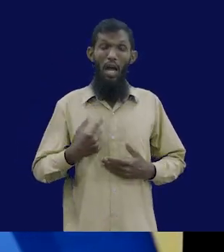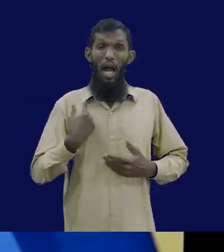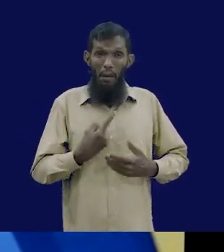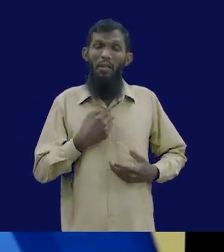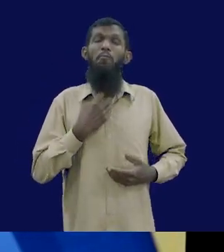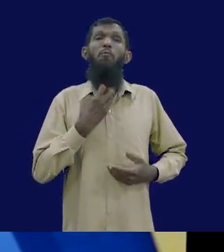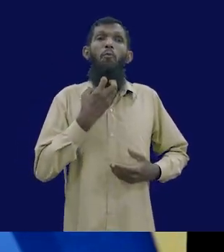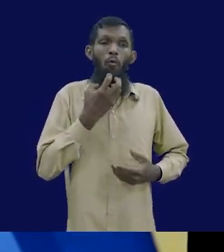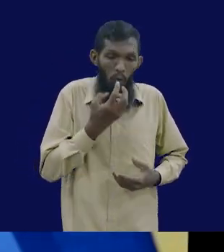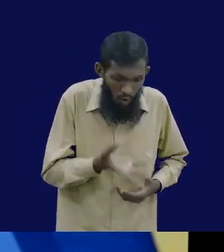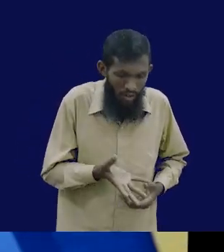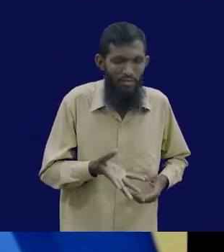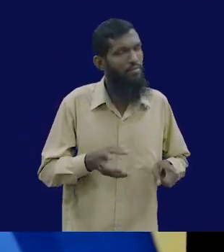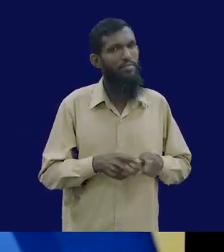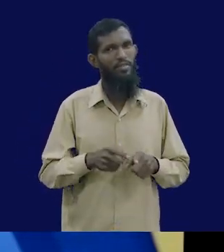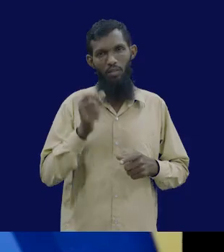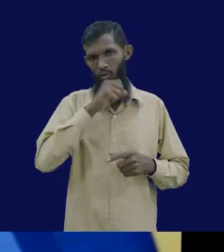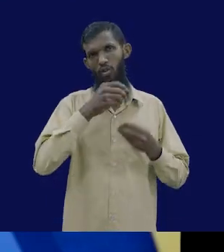invalidates your fasting,